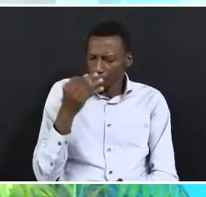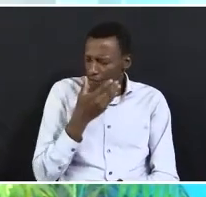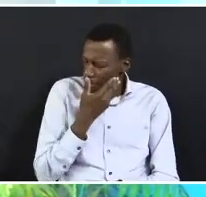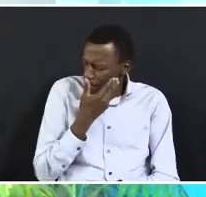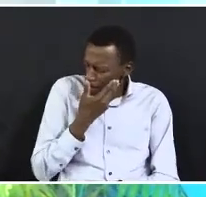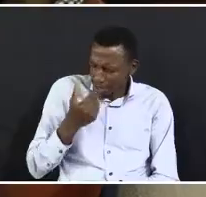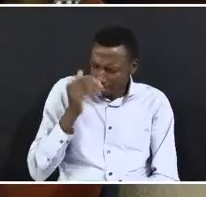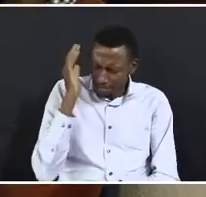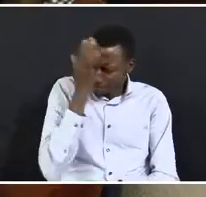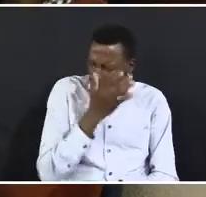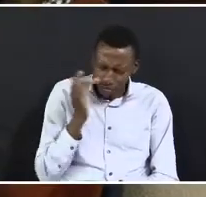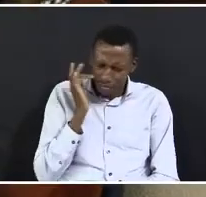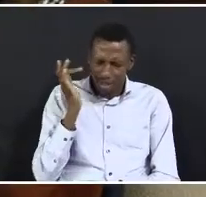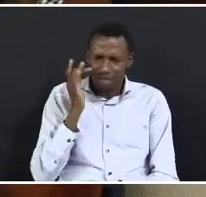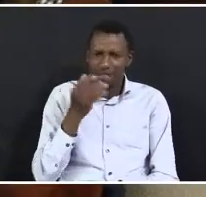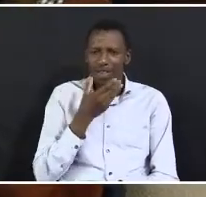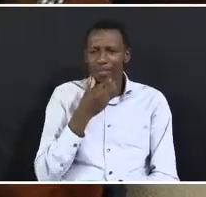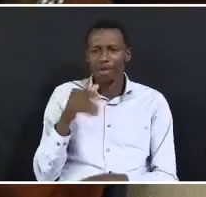world.